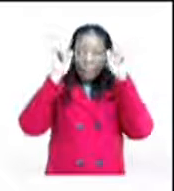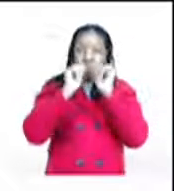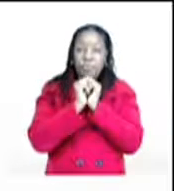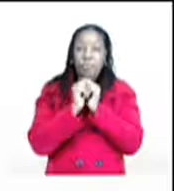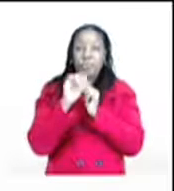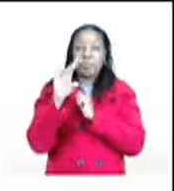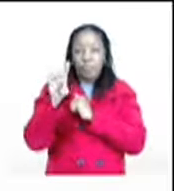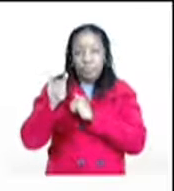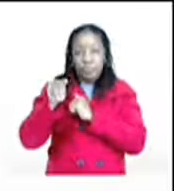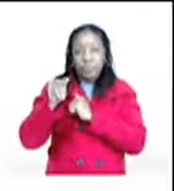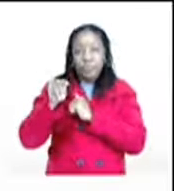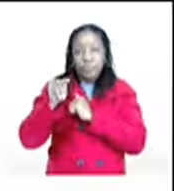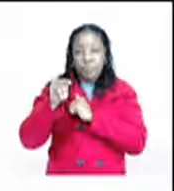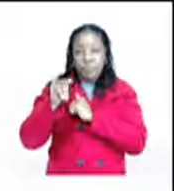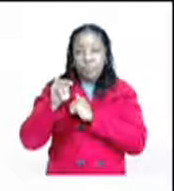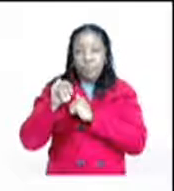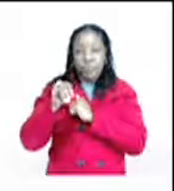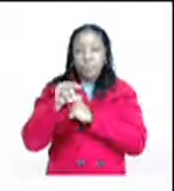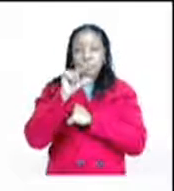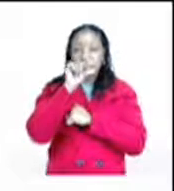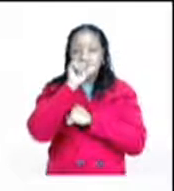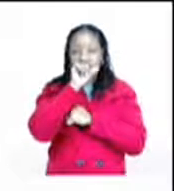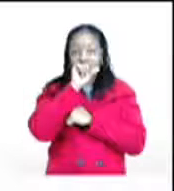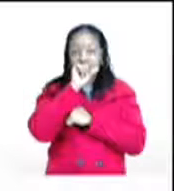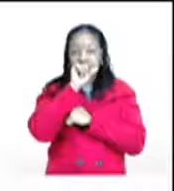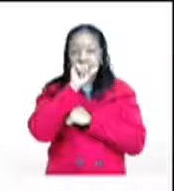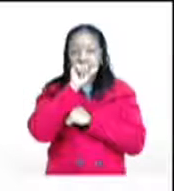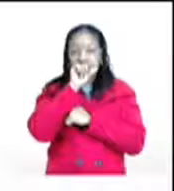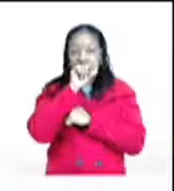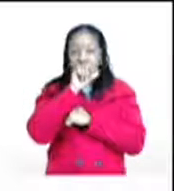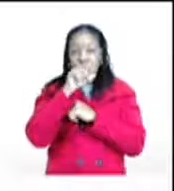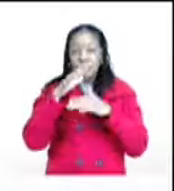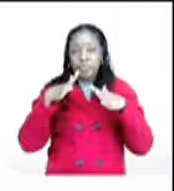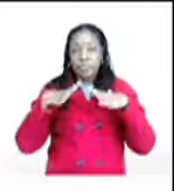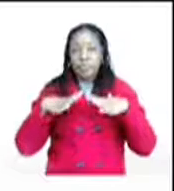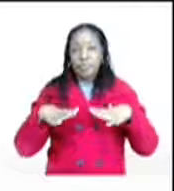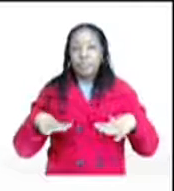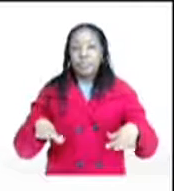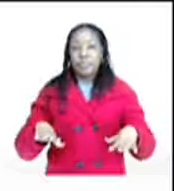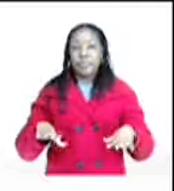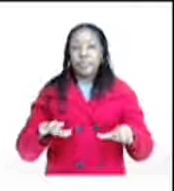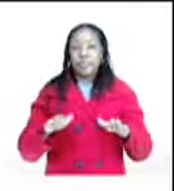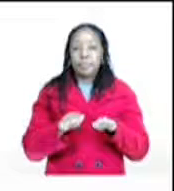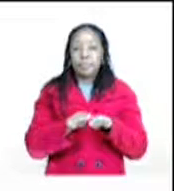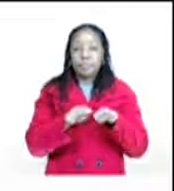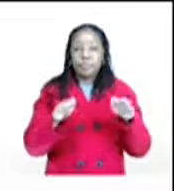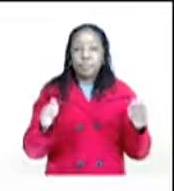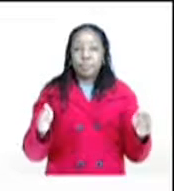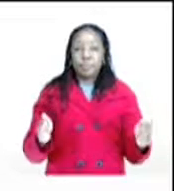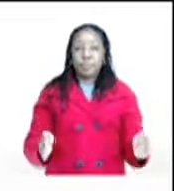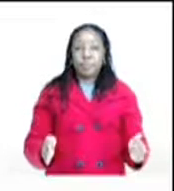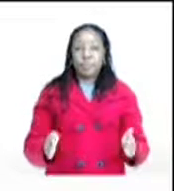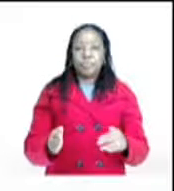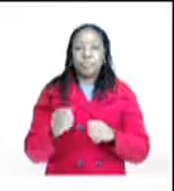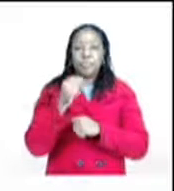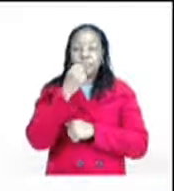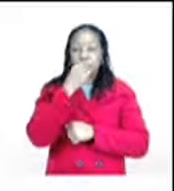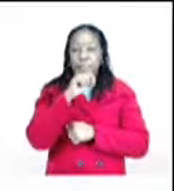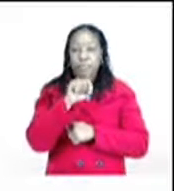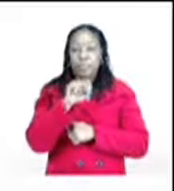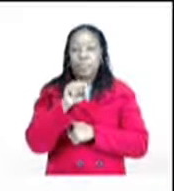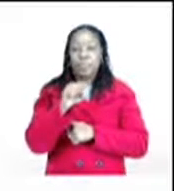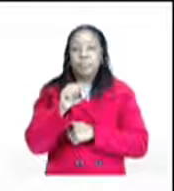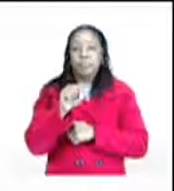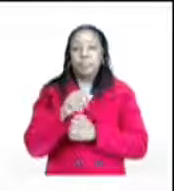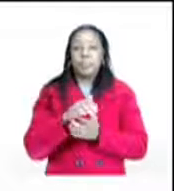a dog, a bird, a dress, a table, and a